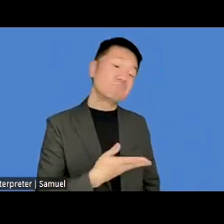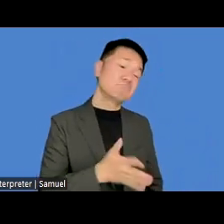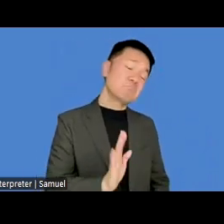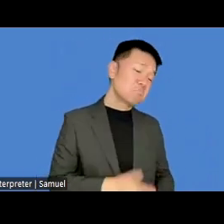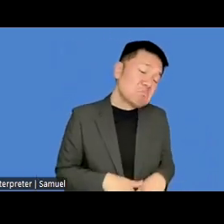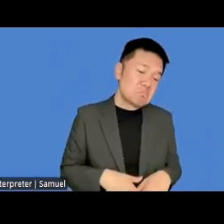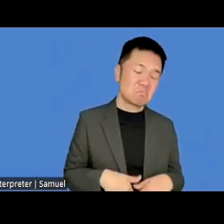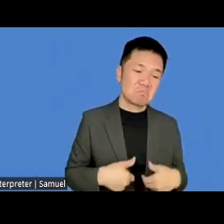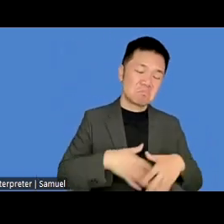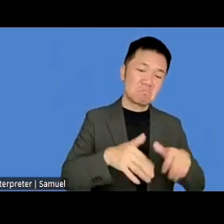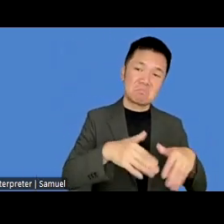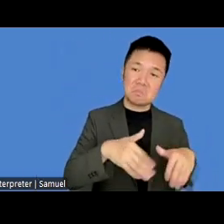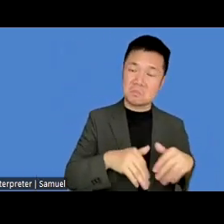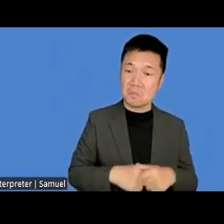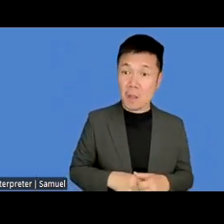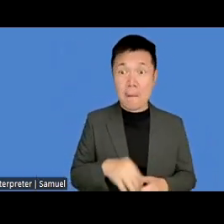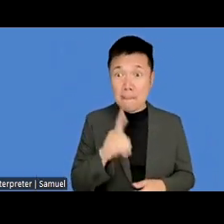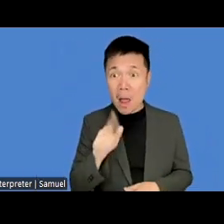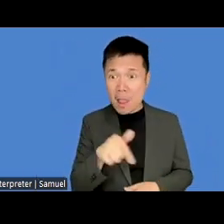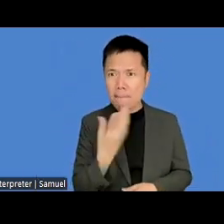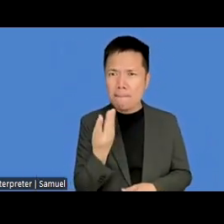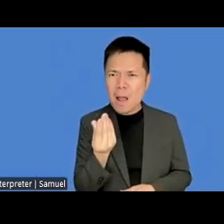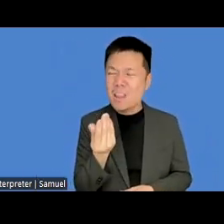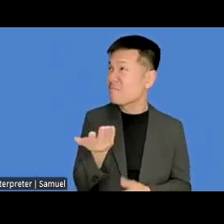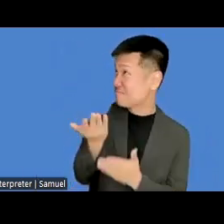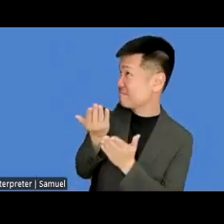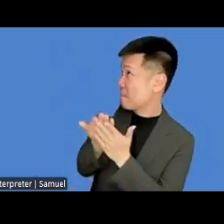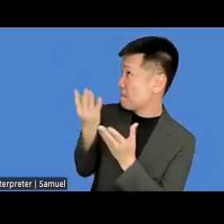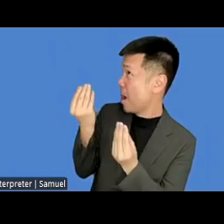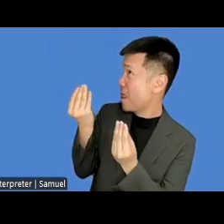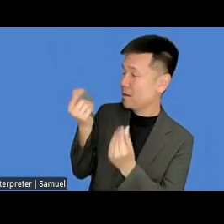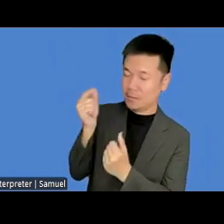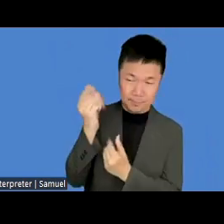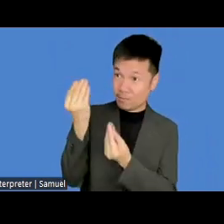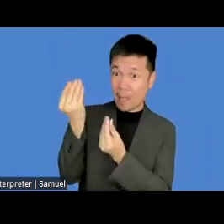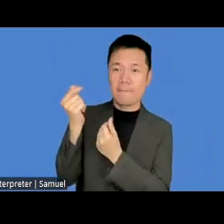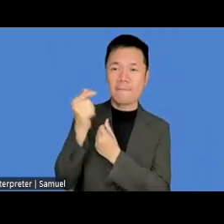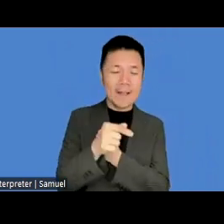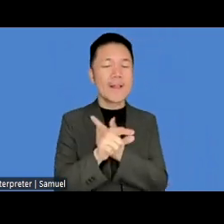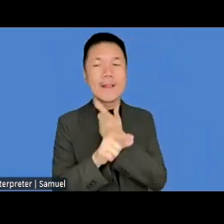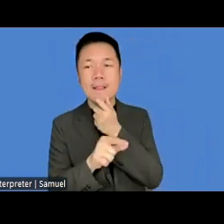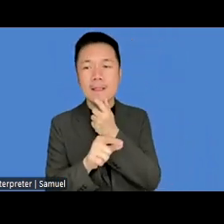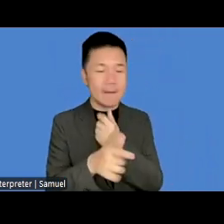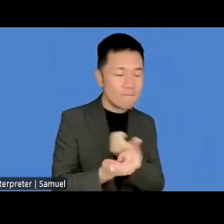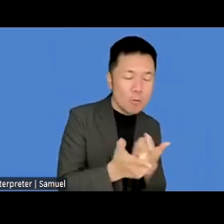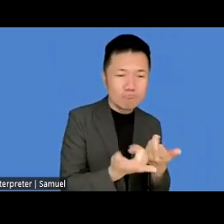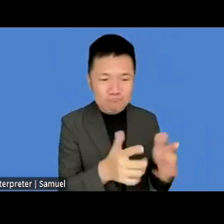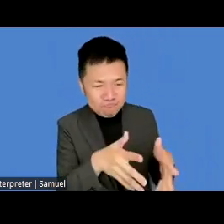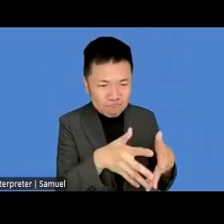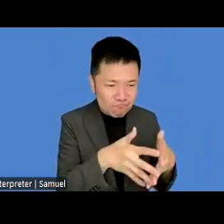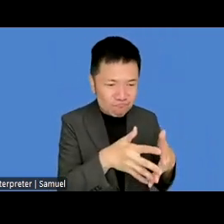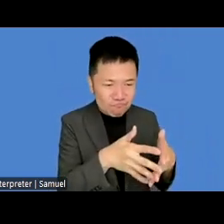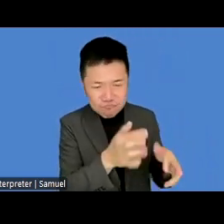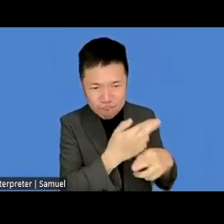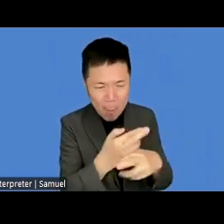actually asking money to restore the facilities instead of creating services outside in the